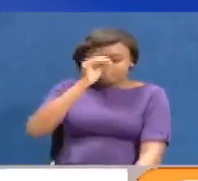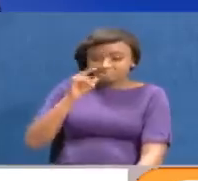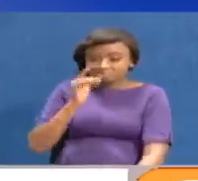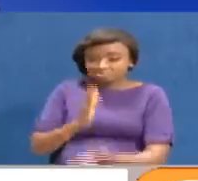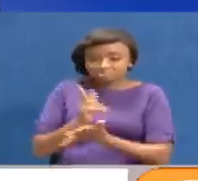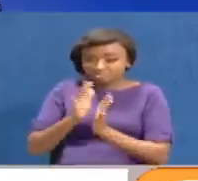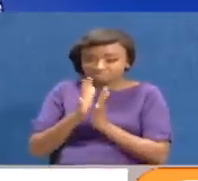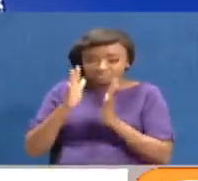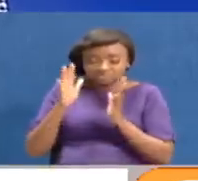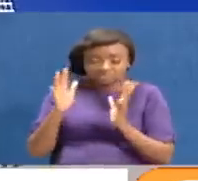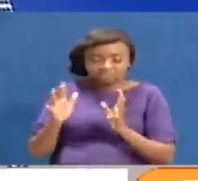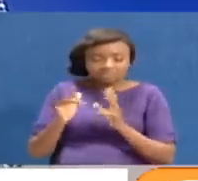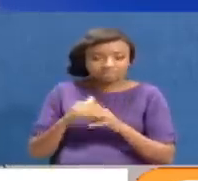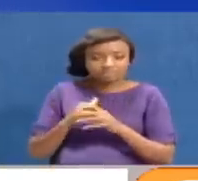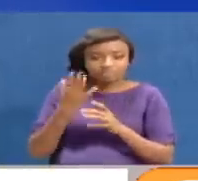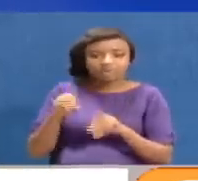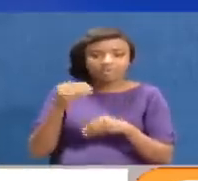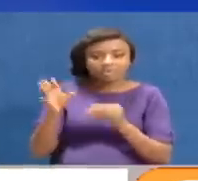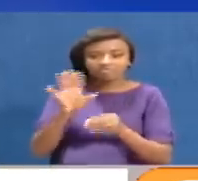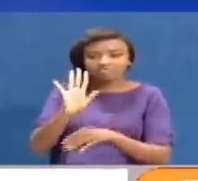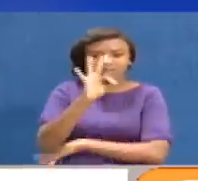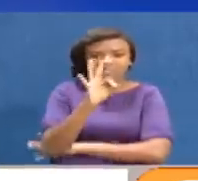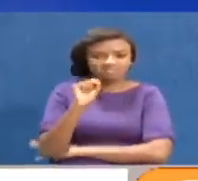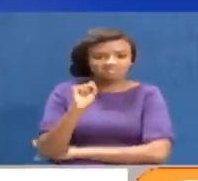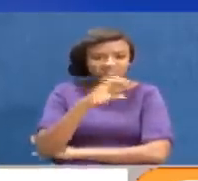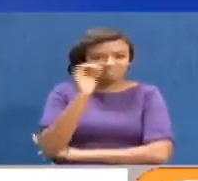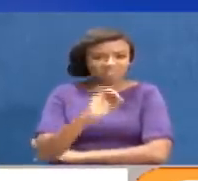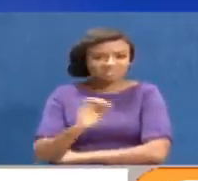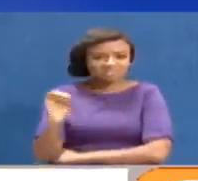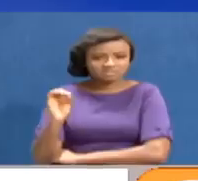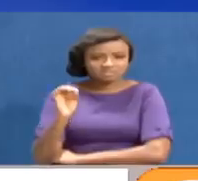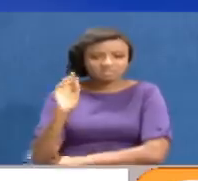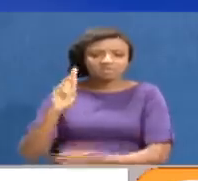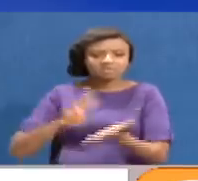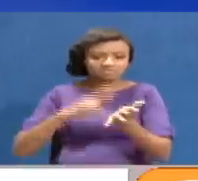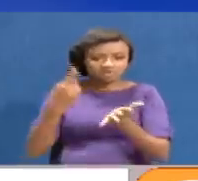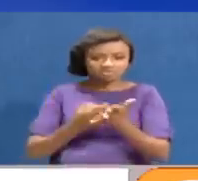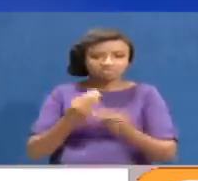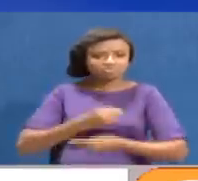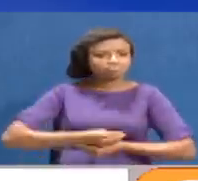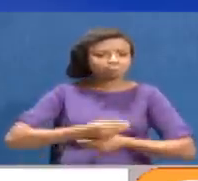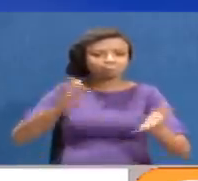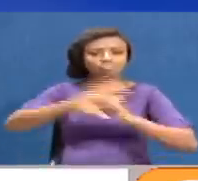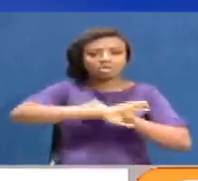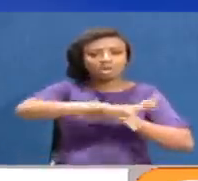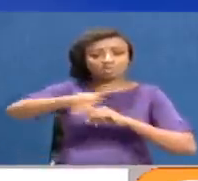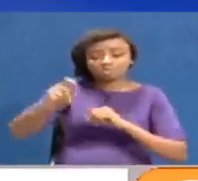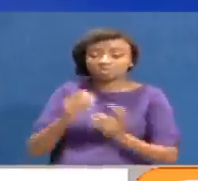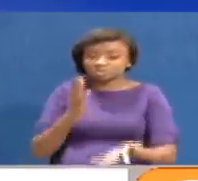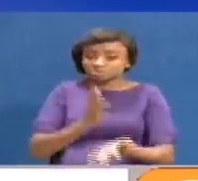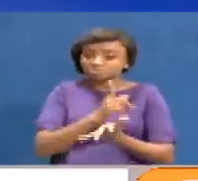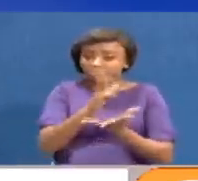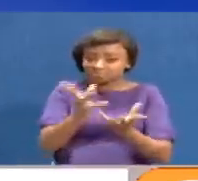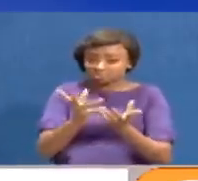are not celebrating, because we are giving 35% of the resources to the counties. You need